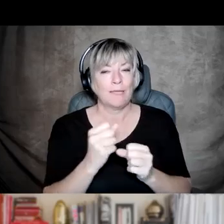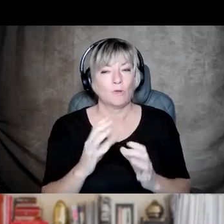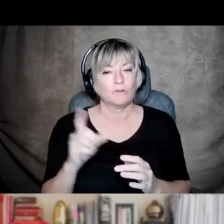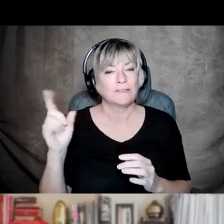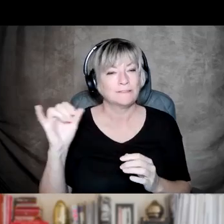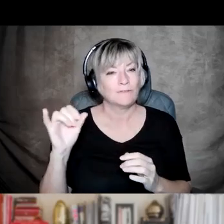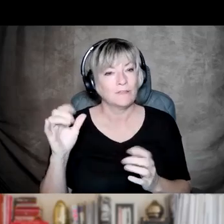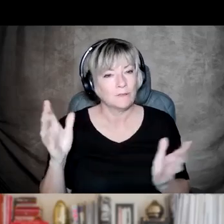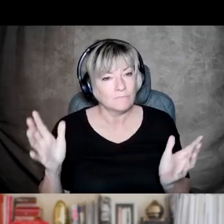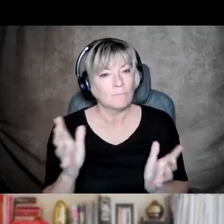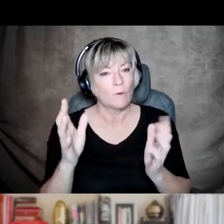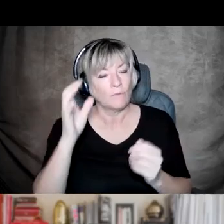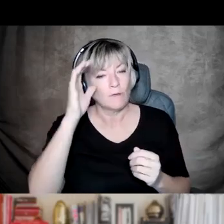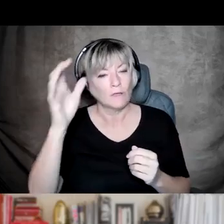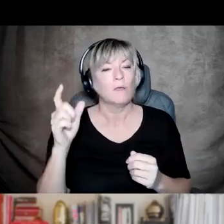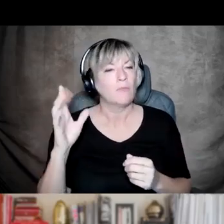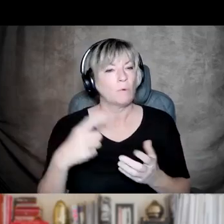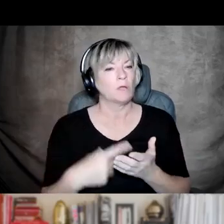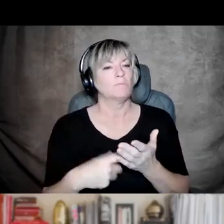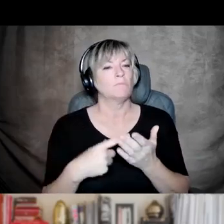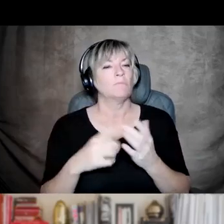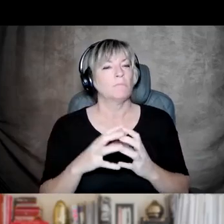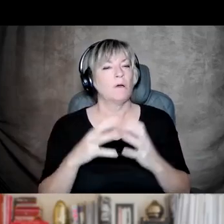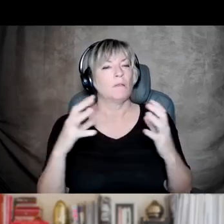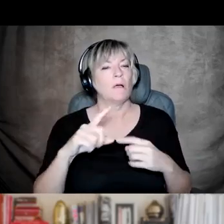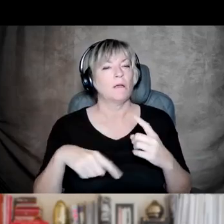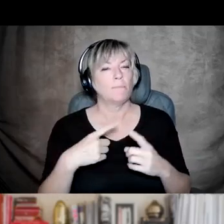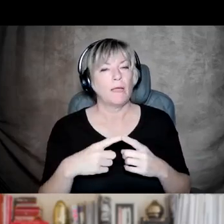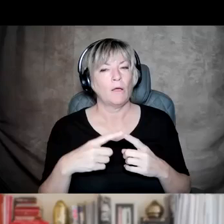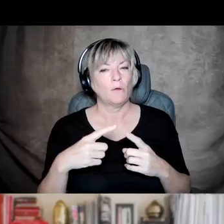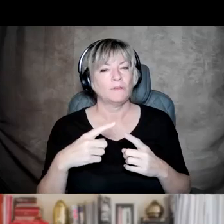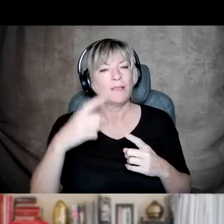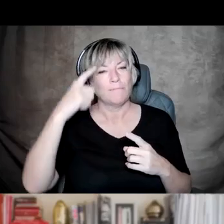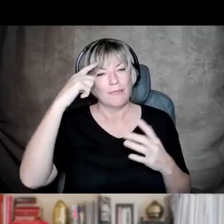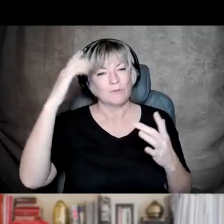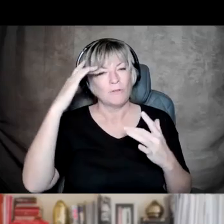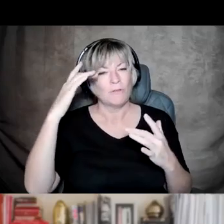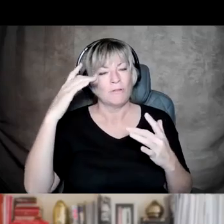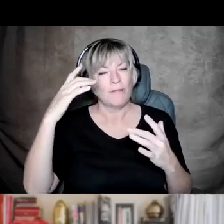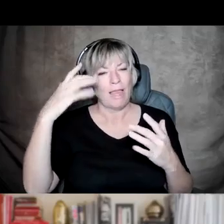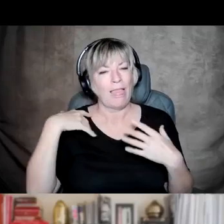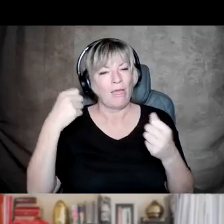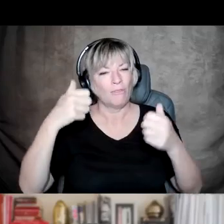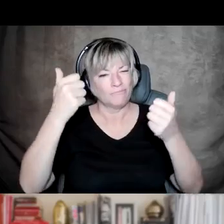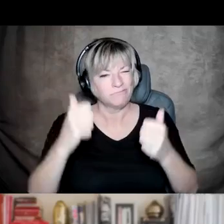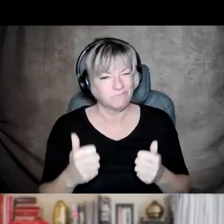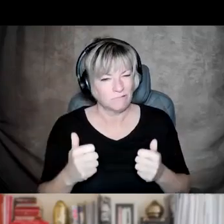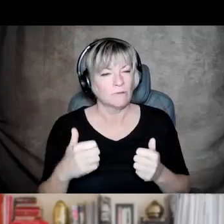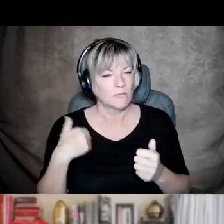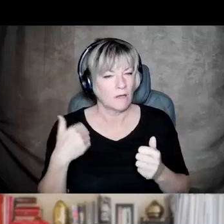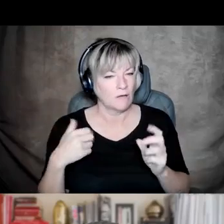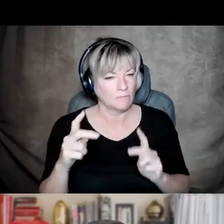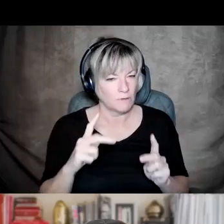this notion where they will talk a lot about the declining mental health amongst young people, and use that as a talking point or a selling